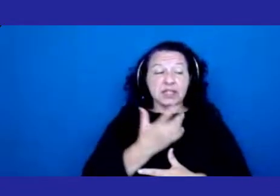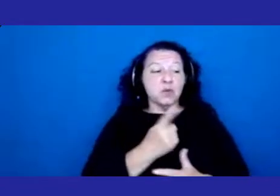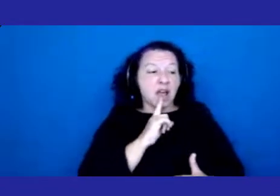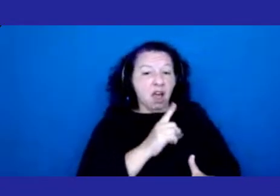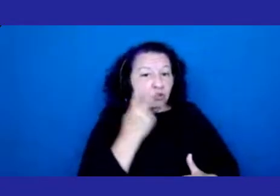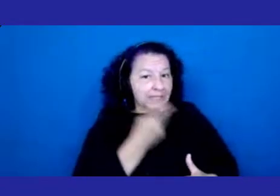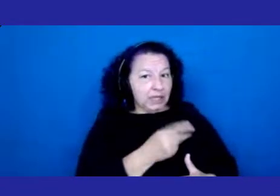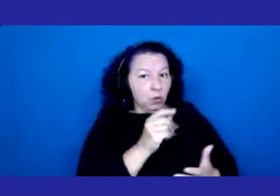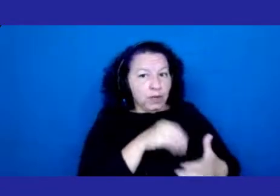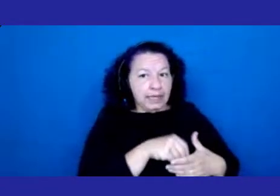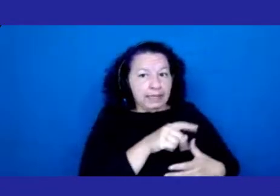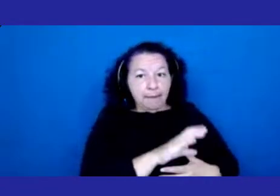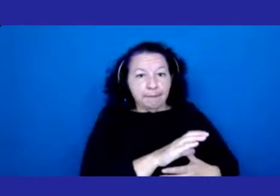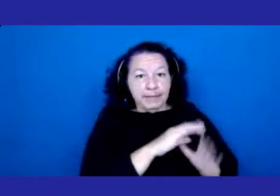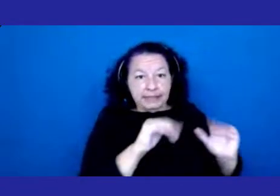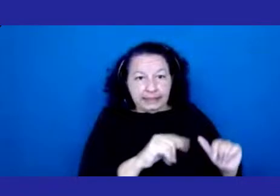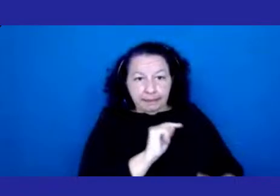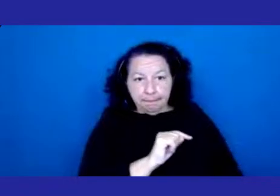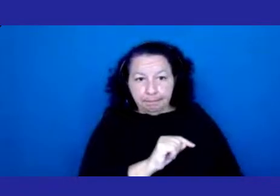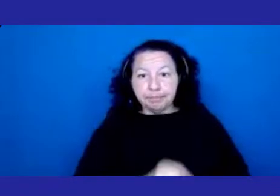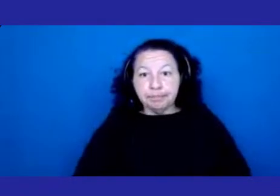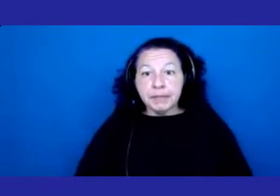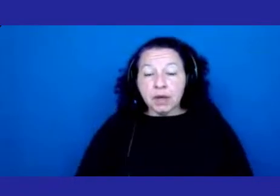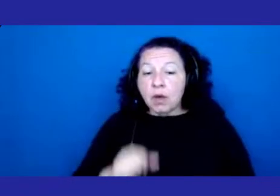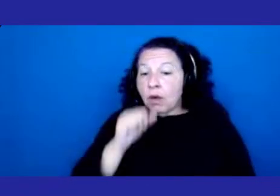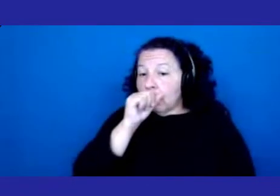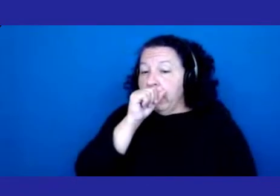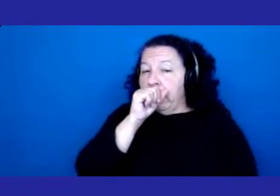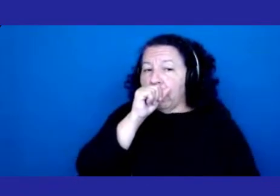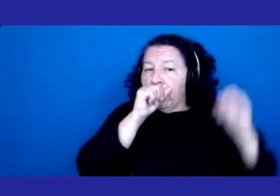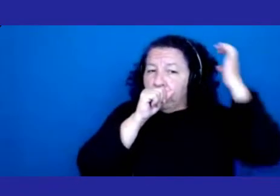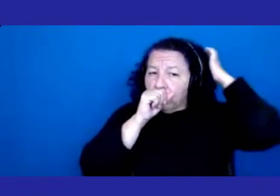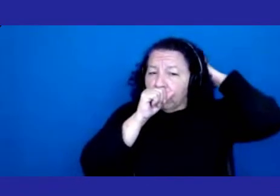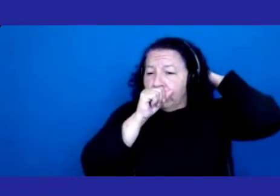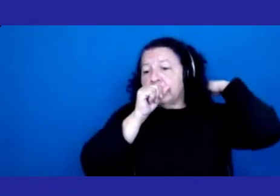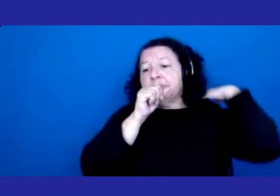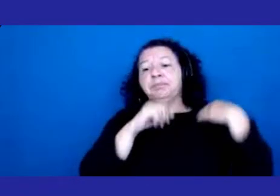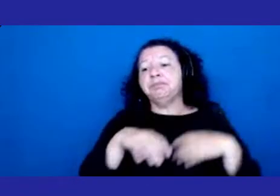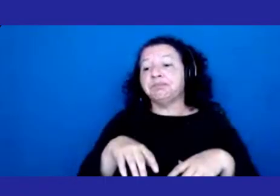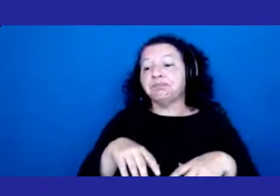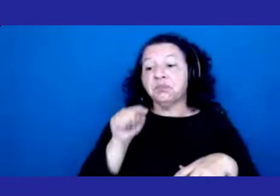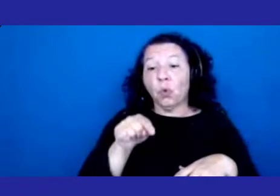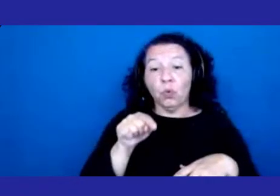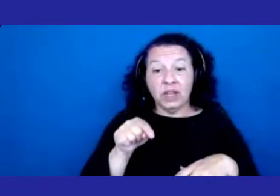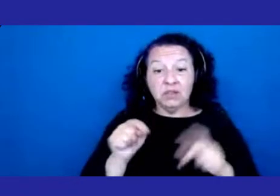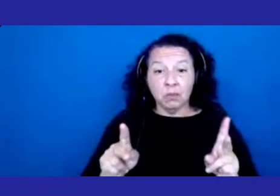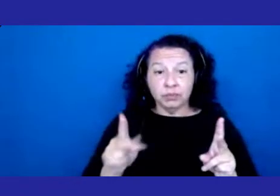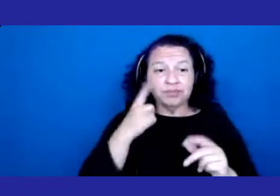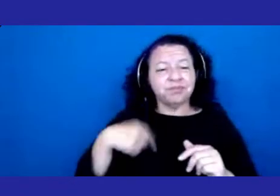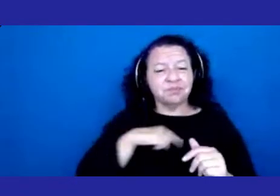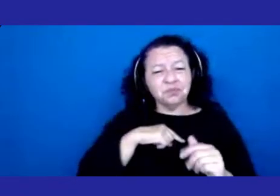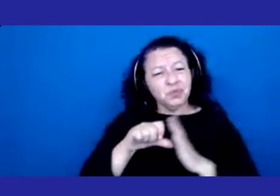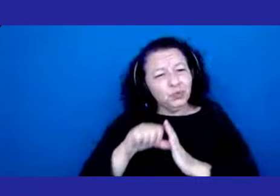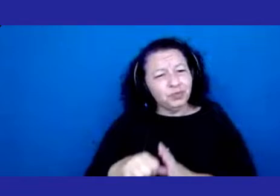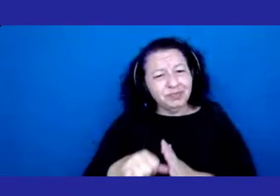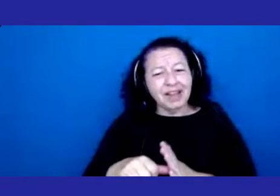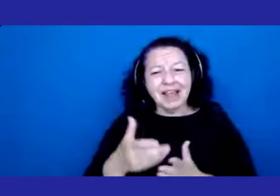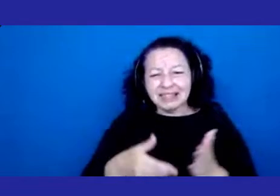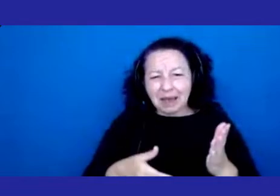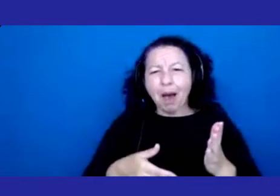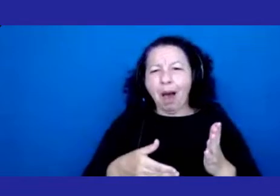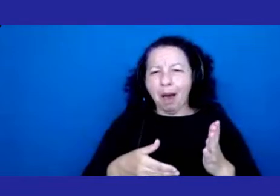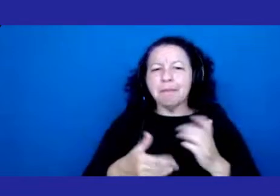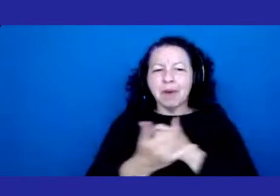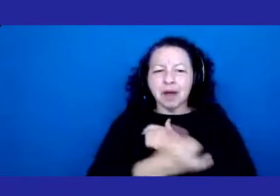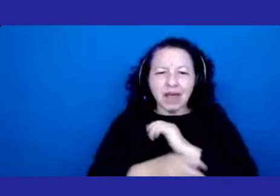Epic. Next slide, please. So this was an opportunity for us to highlight some of the ethnic background